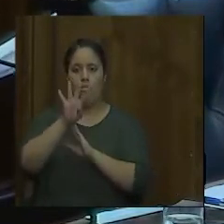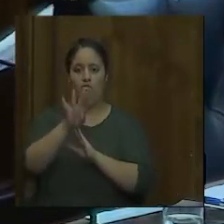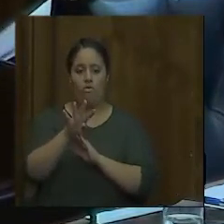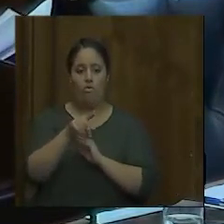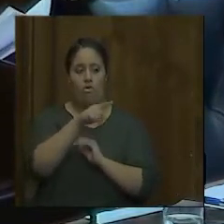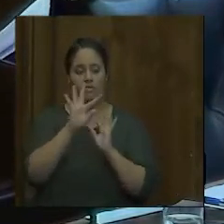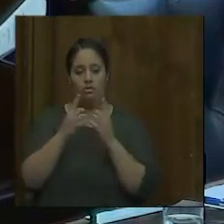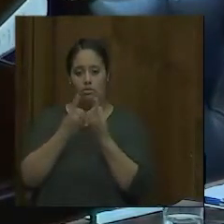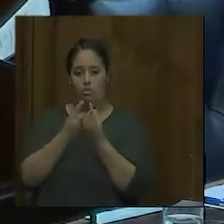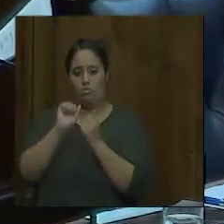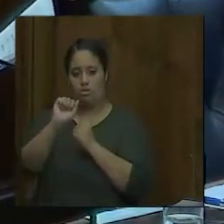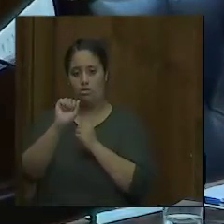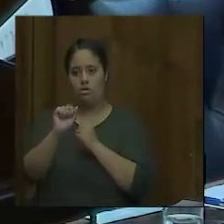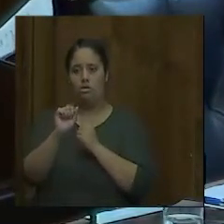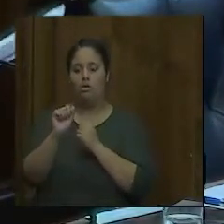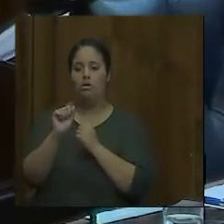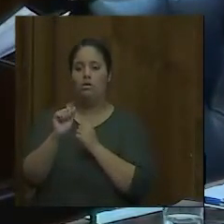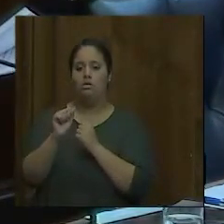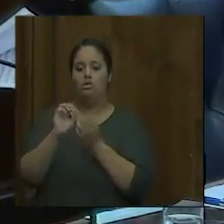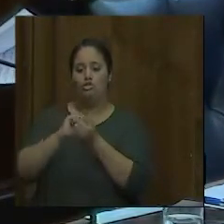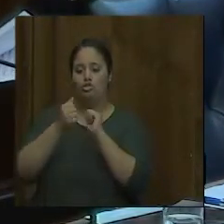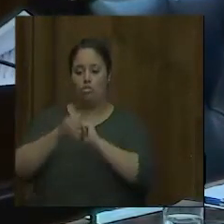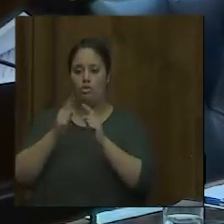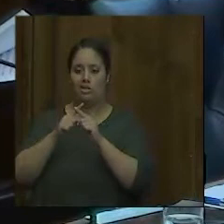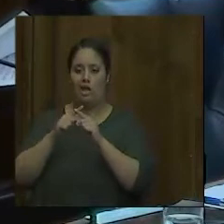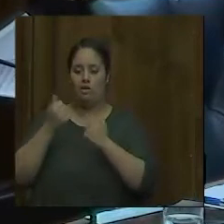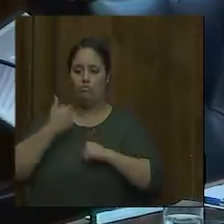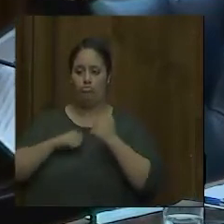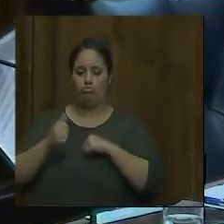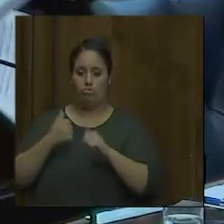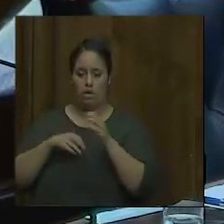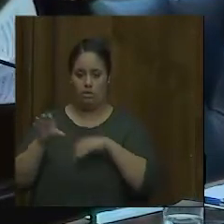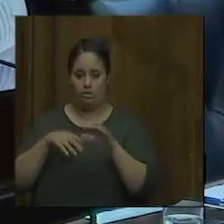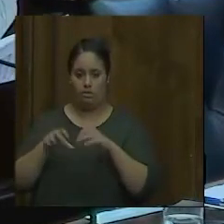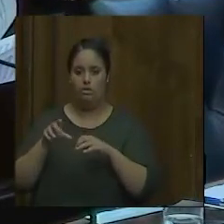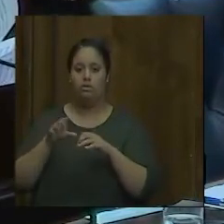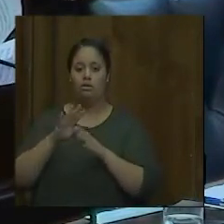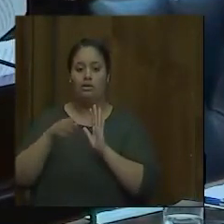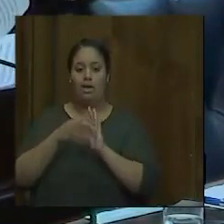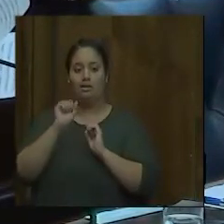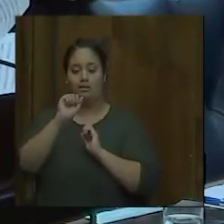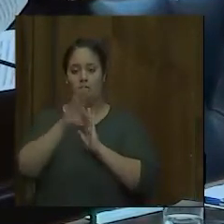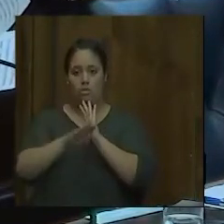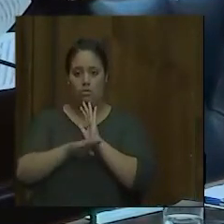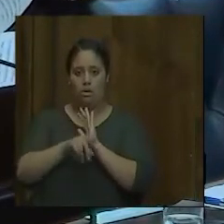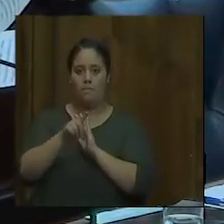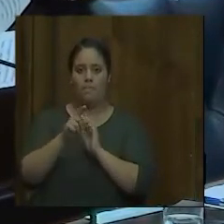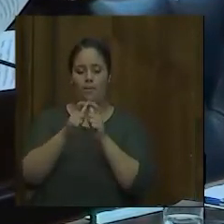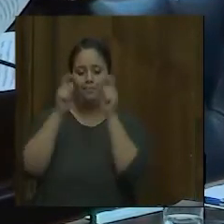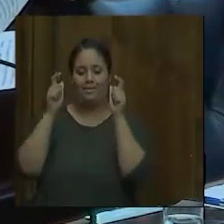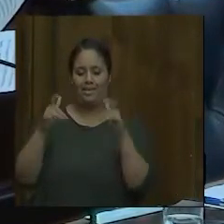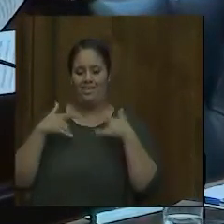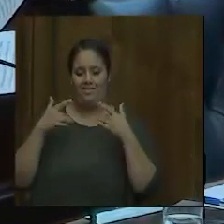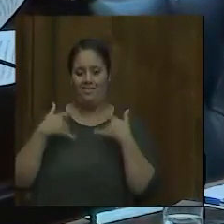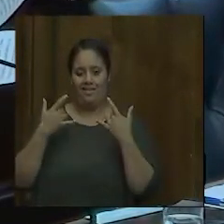this department is dealing with sport and recreation. Under the program, you get the major